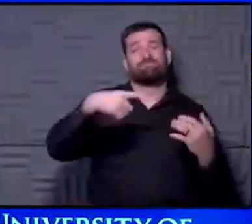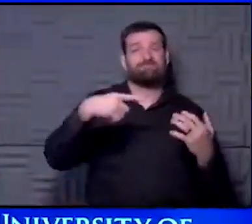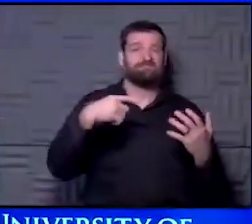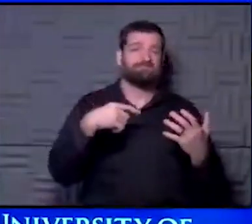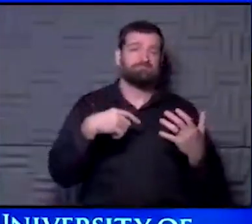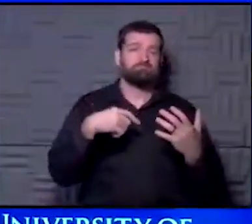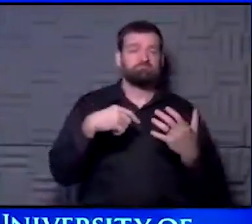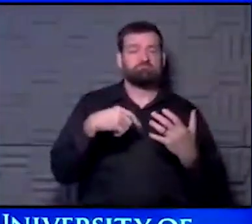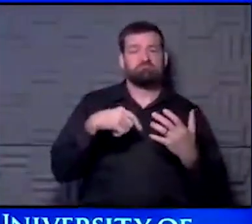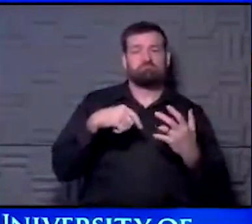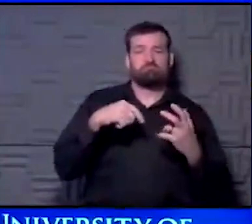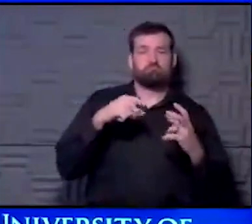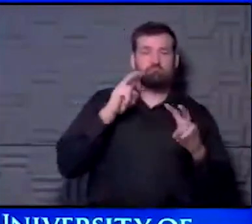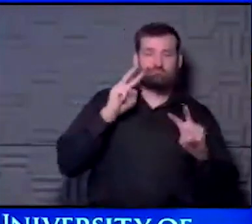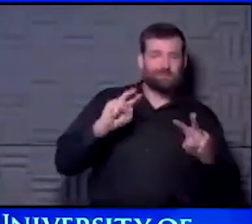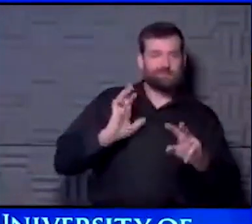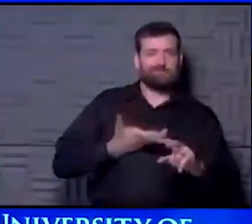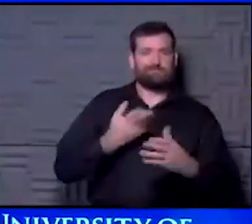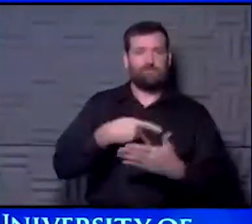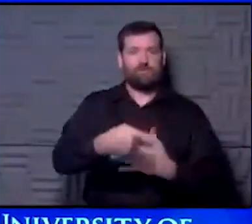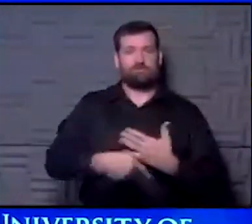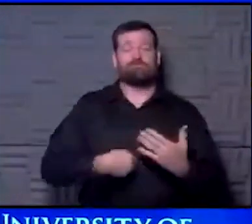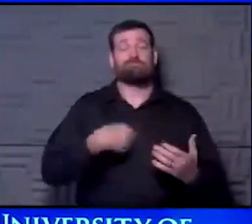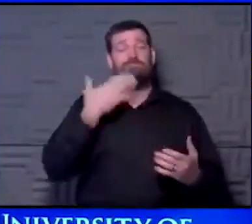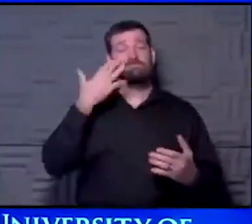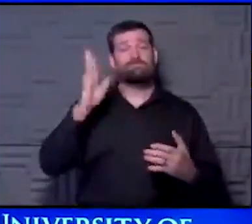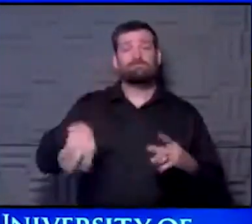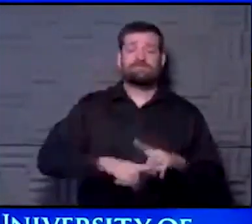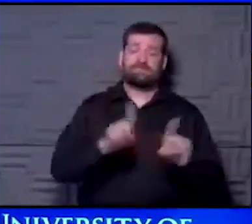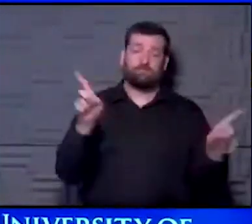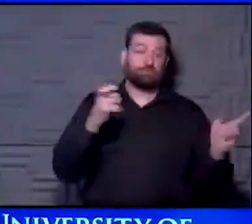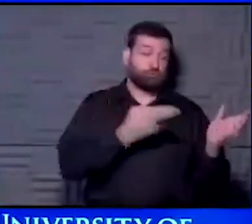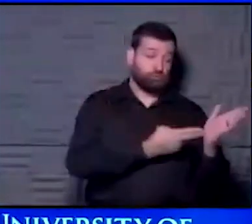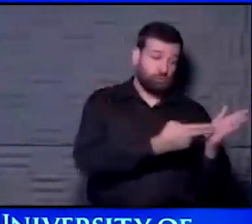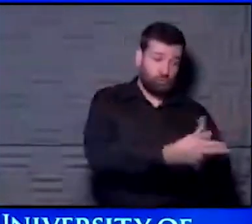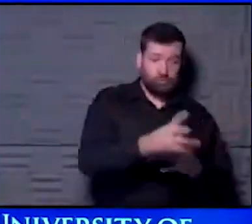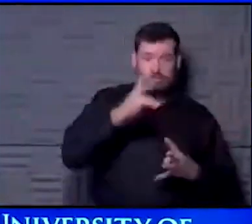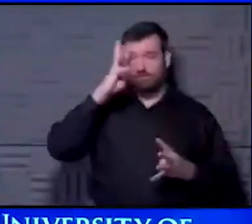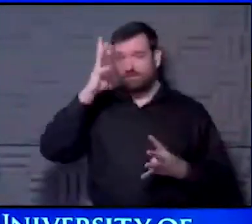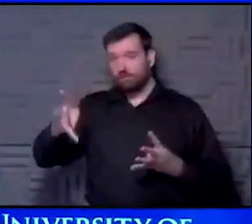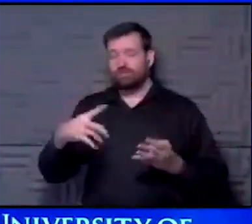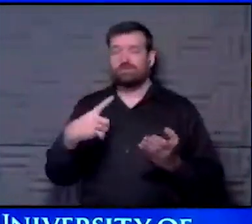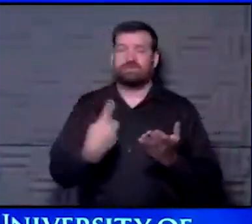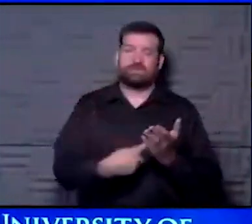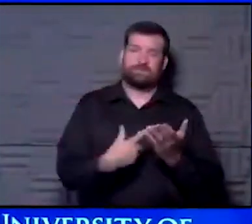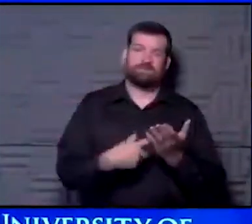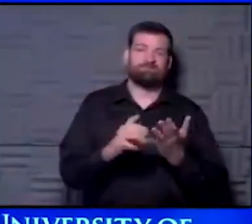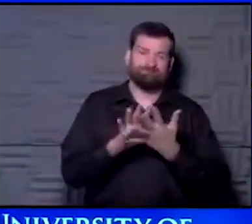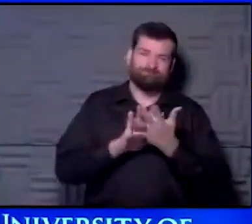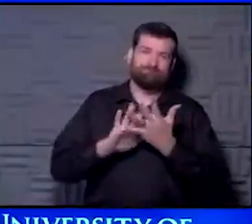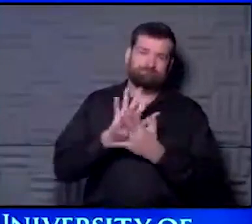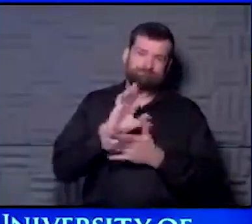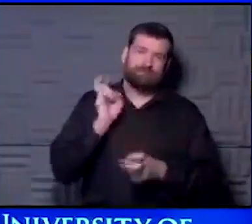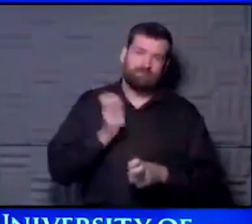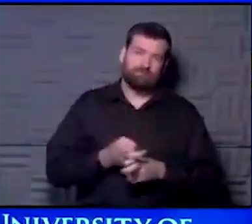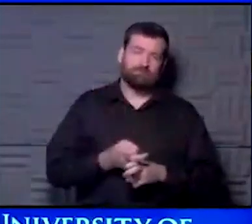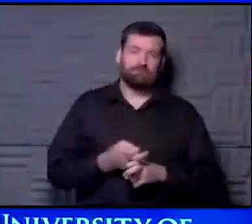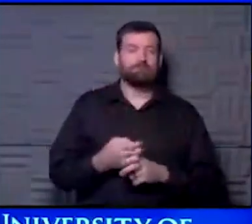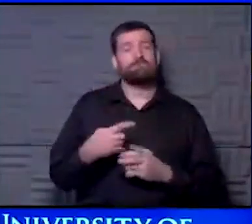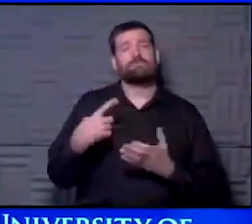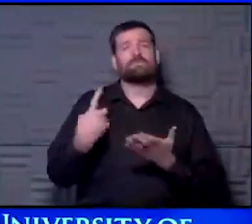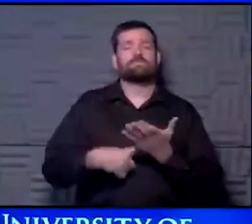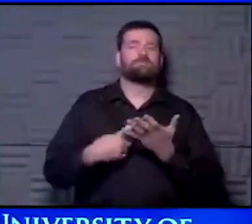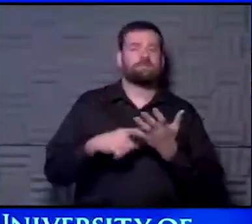there listening to our program. The difference between truth and fiction sometimes is really hard, and sometimes it's at